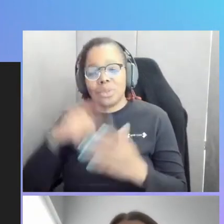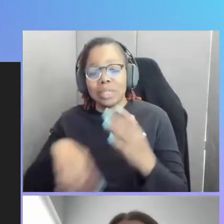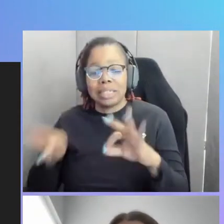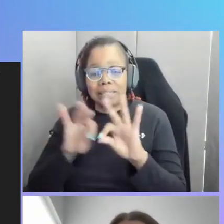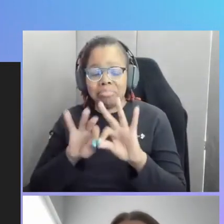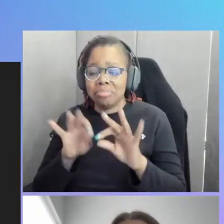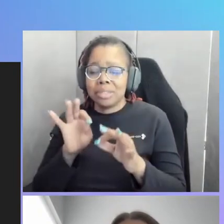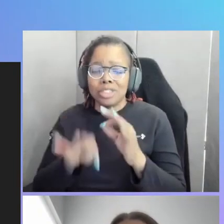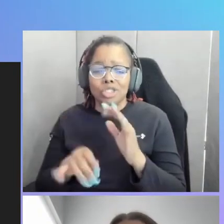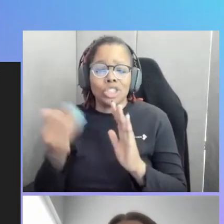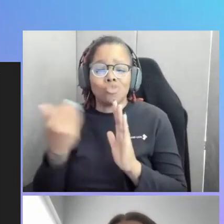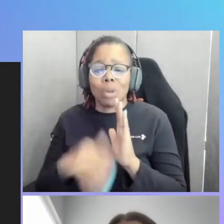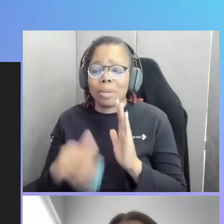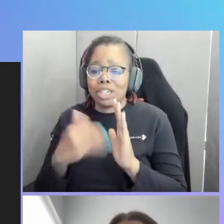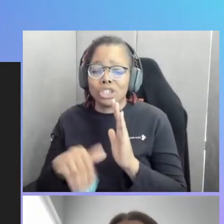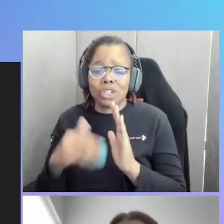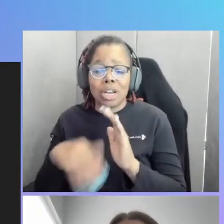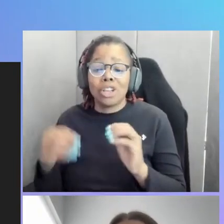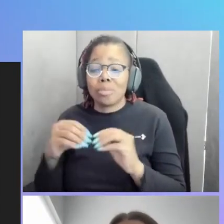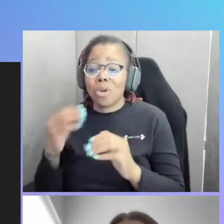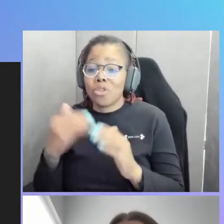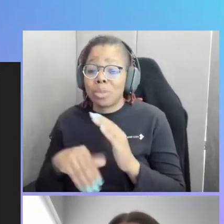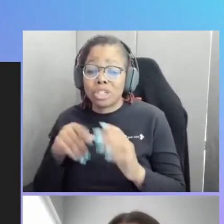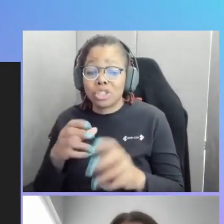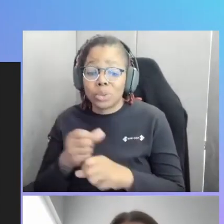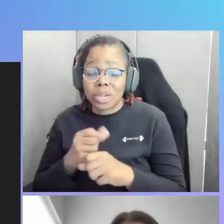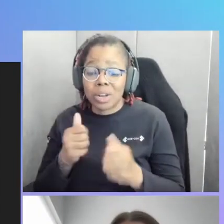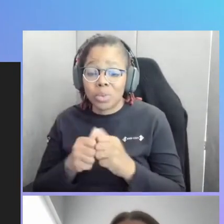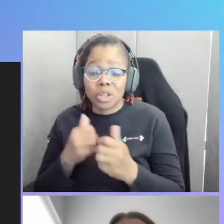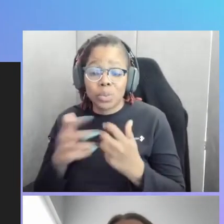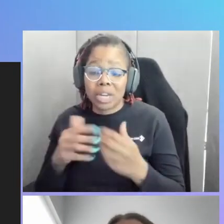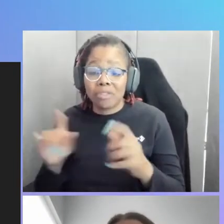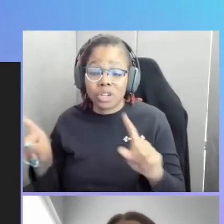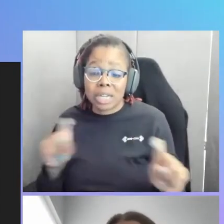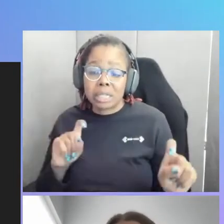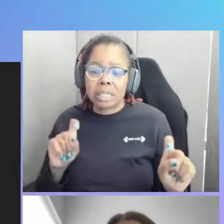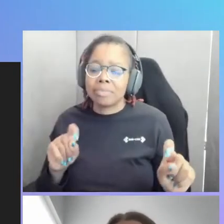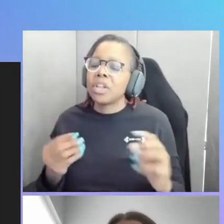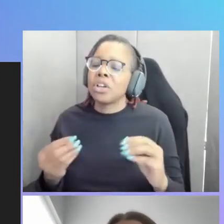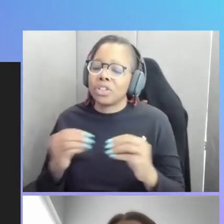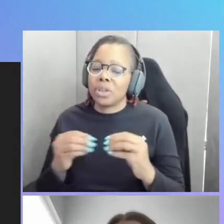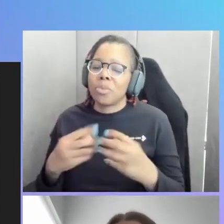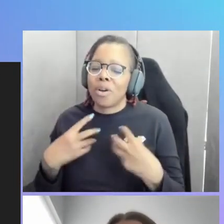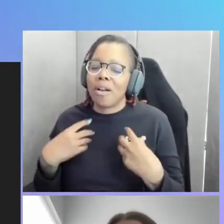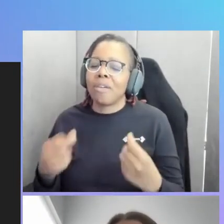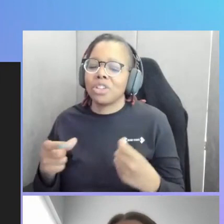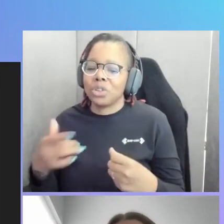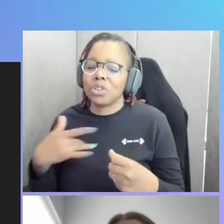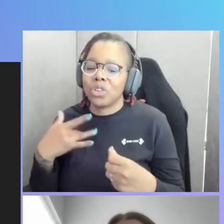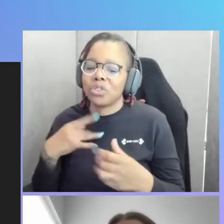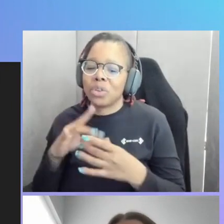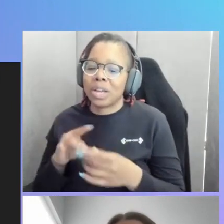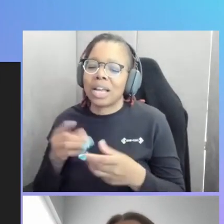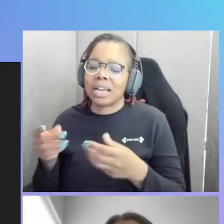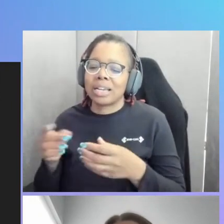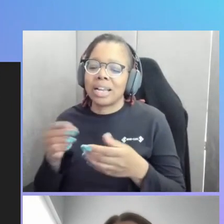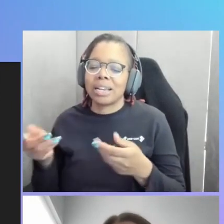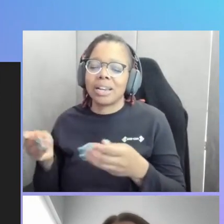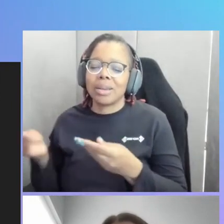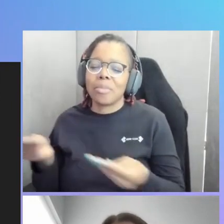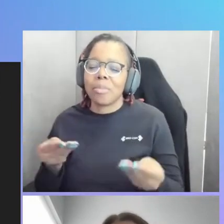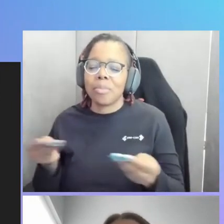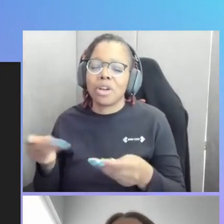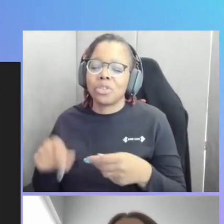just repetition. And the more repetition you get with whatever it is that you're testing, the more confident you'll be when it comes to moderating those interviews.